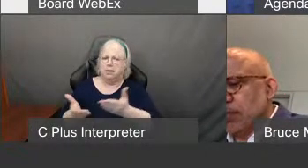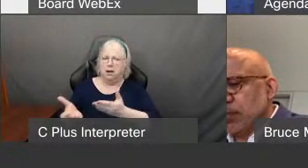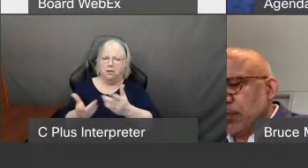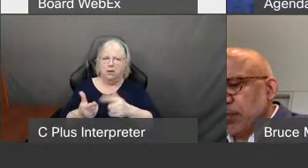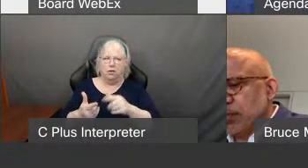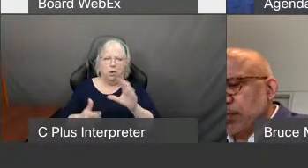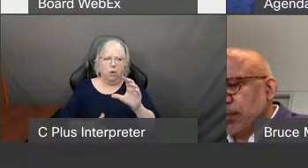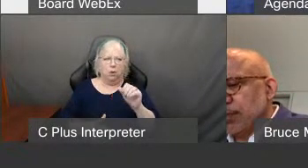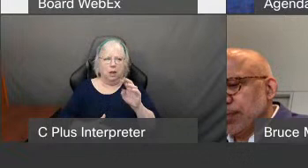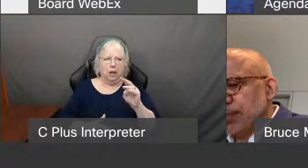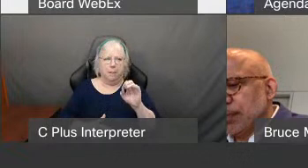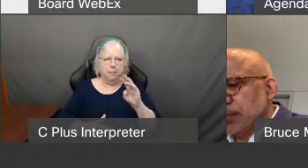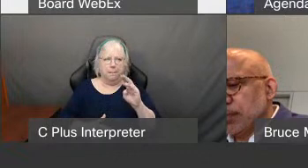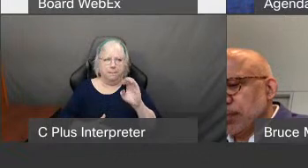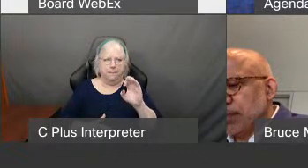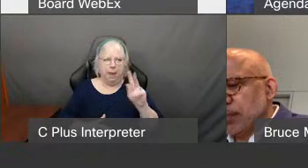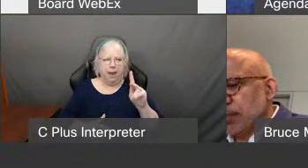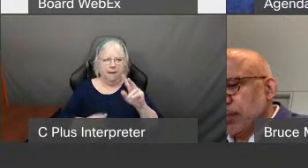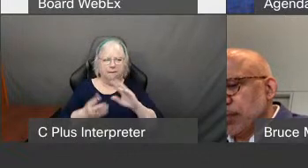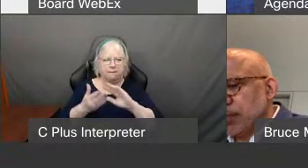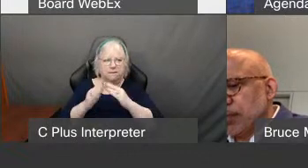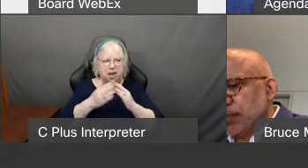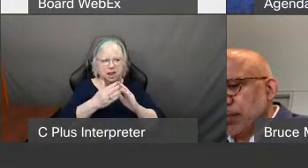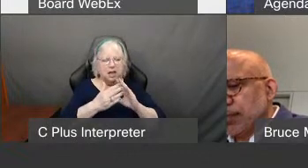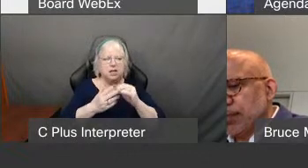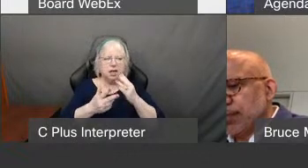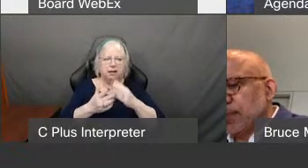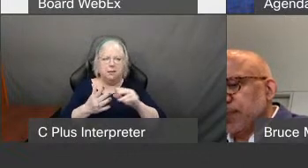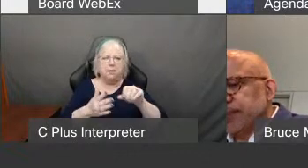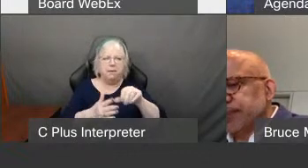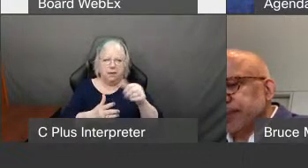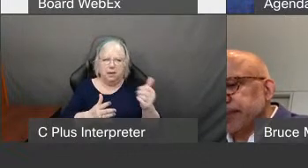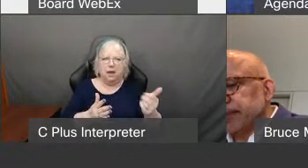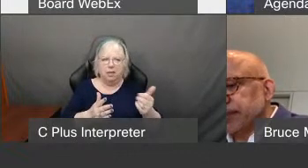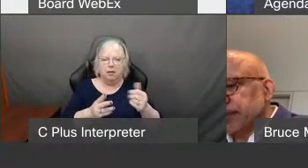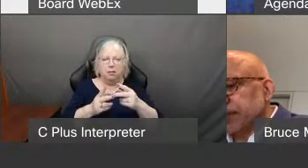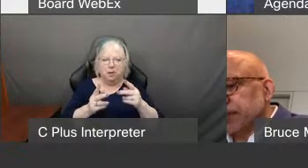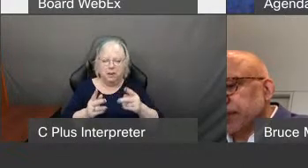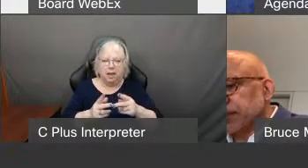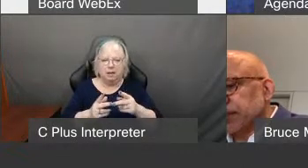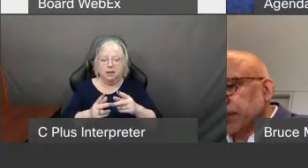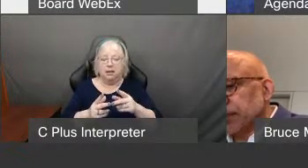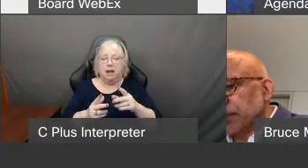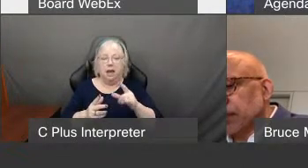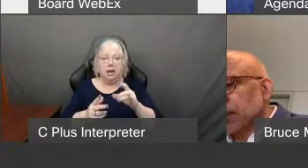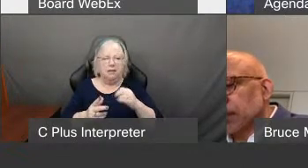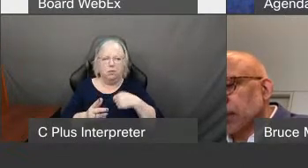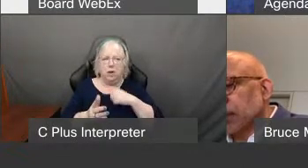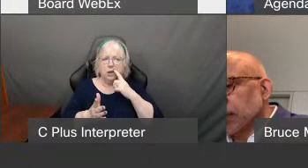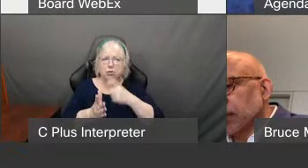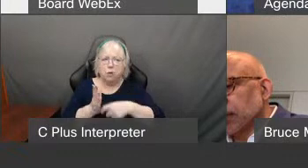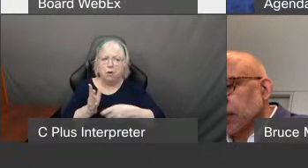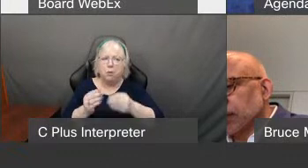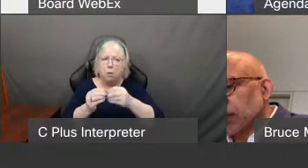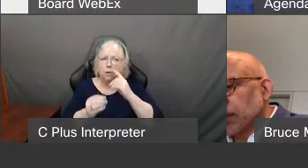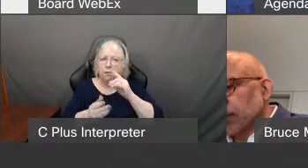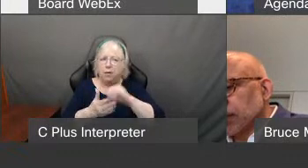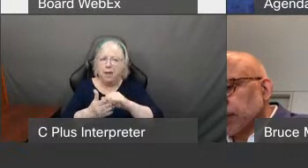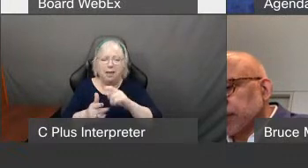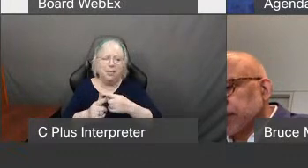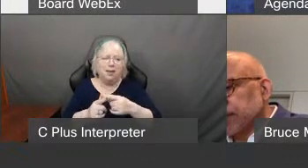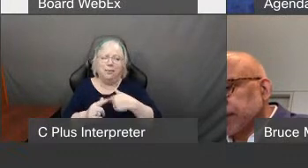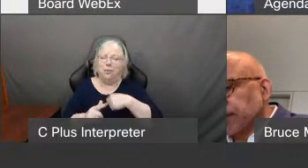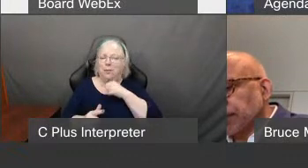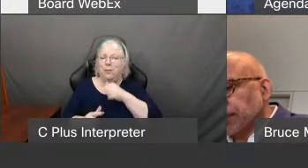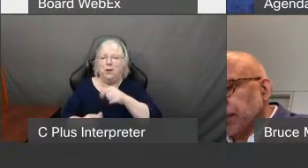Kamak Village and why do we provide services to some of the other places, and if we charged more for that, then we wouldn't